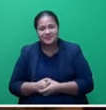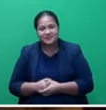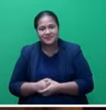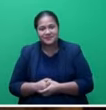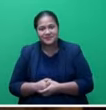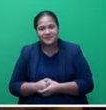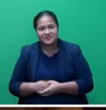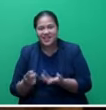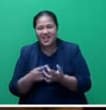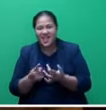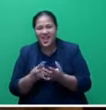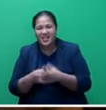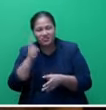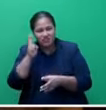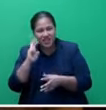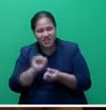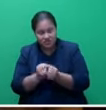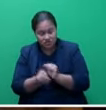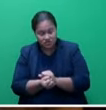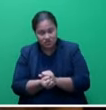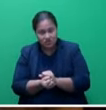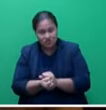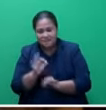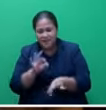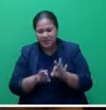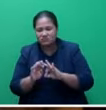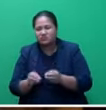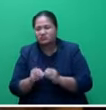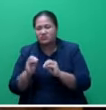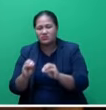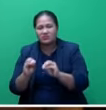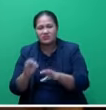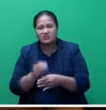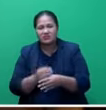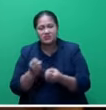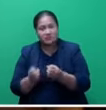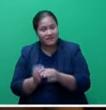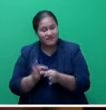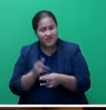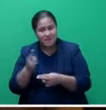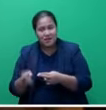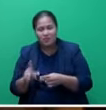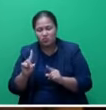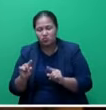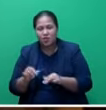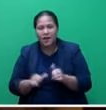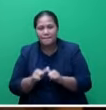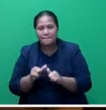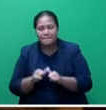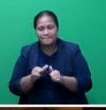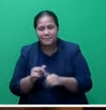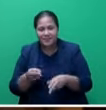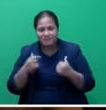Additional training sessions, Mr. Speaker, have been planned for growers to increase the take-up of best management practices and